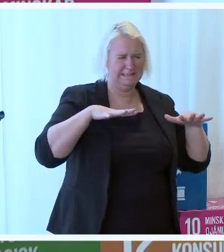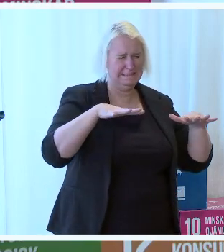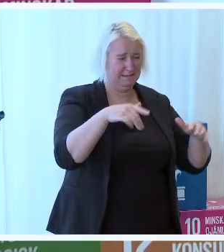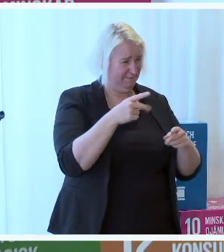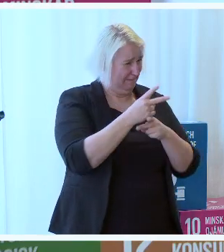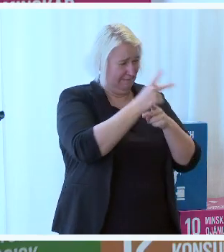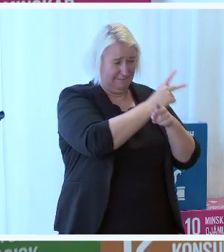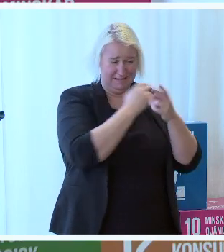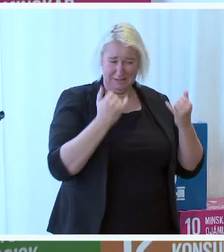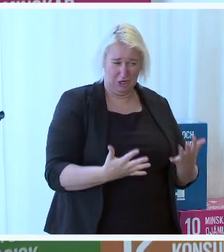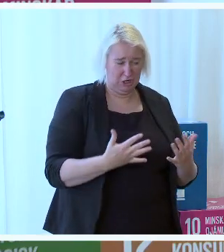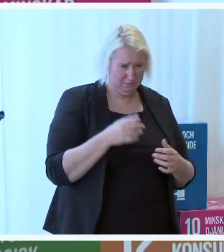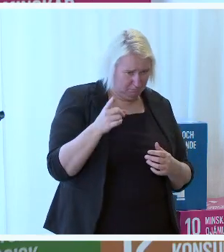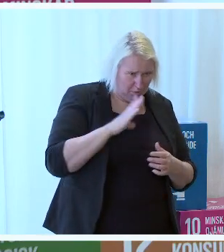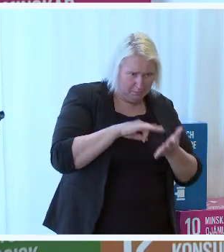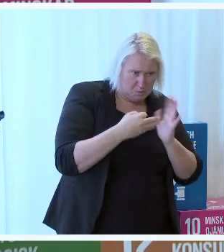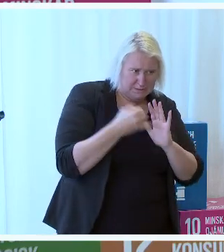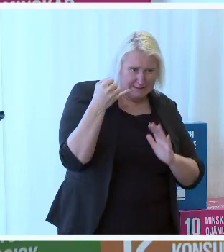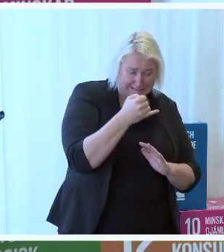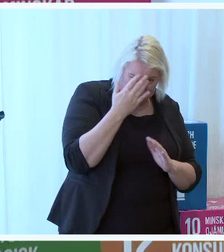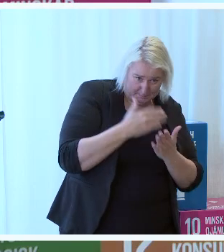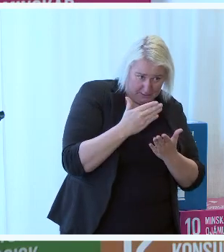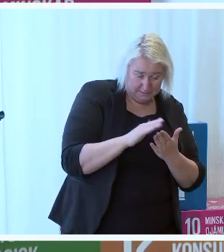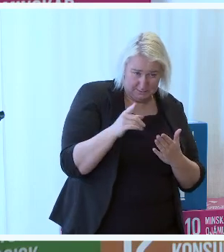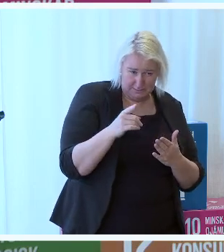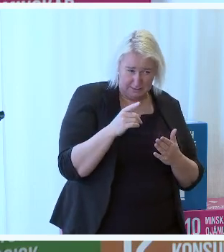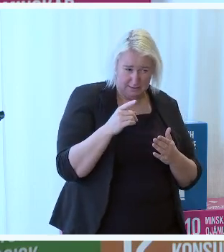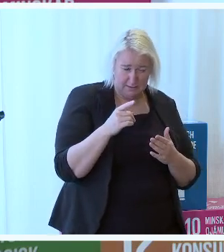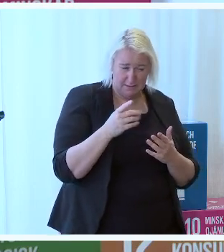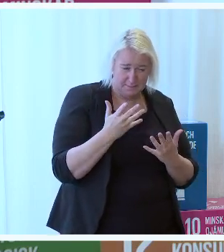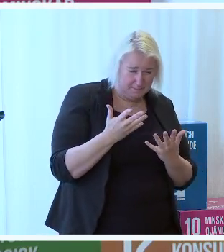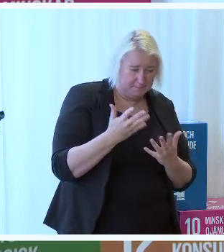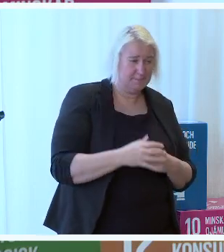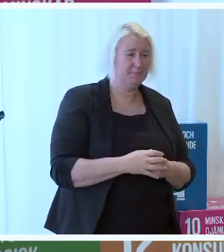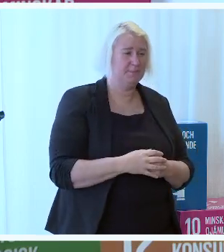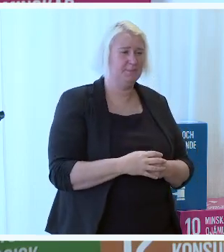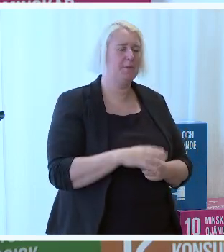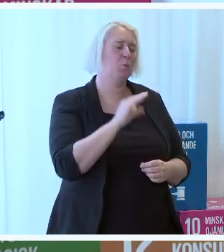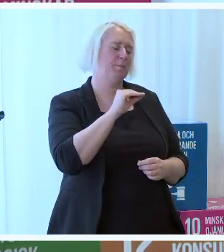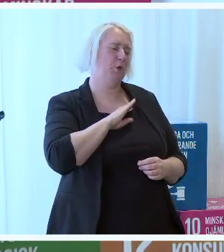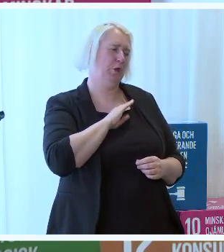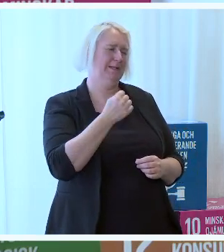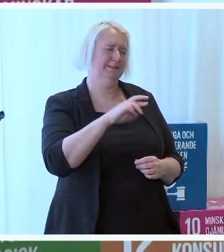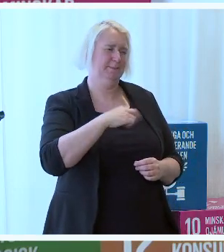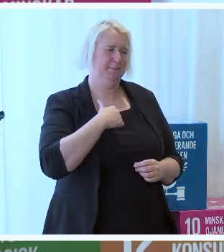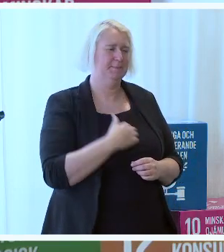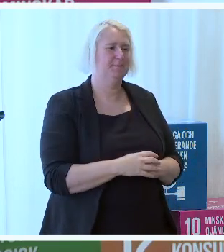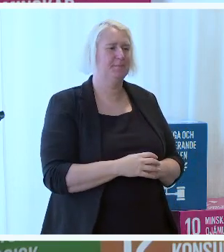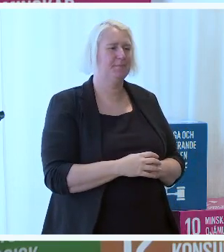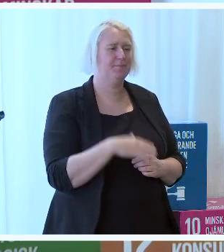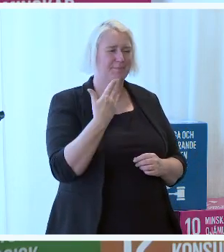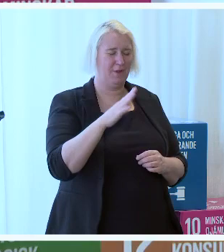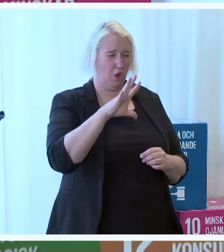there. Do you have any case studies or examples from the Horn of Africa as well? Yes, in the Horn of Africa, we, of course, as I mentioned earlier,